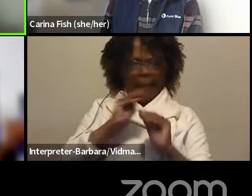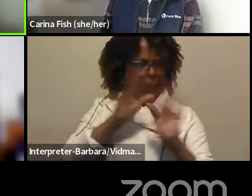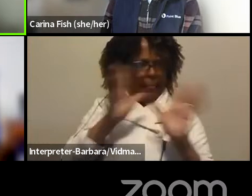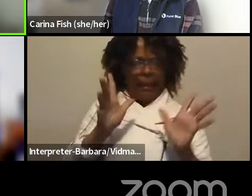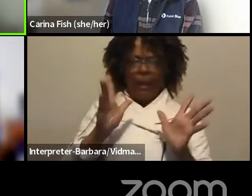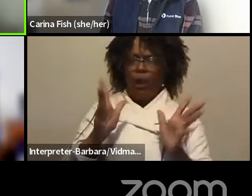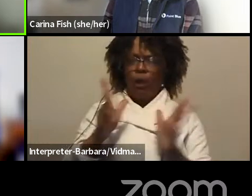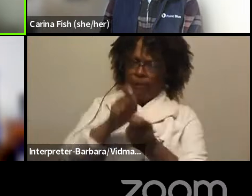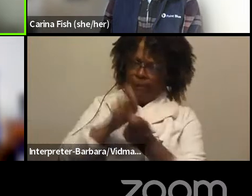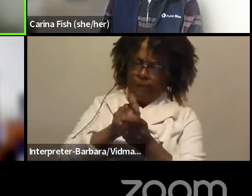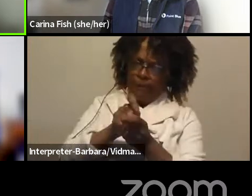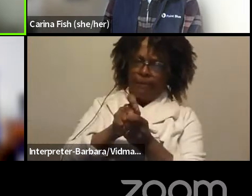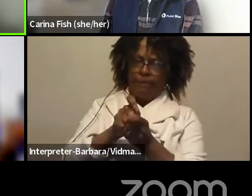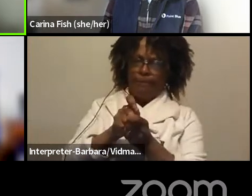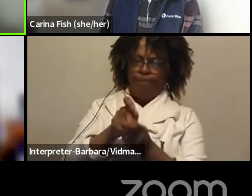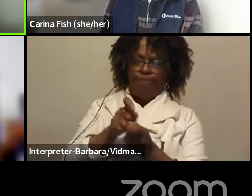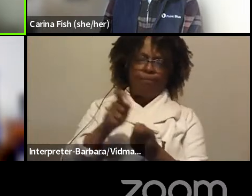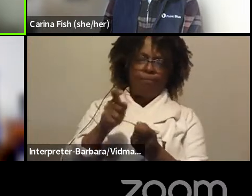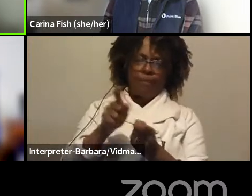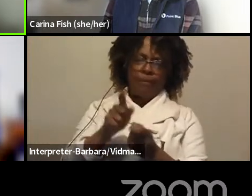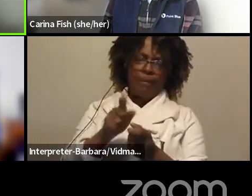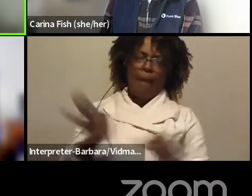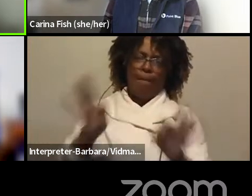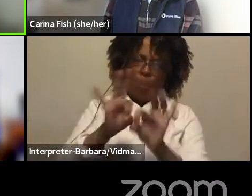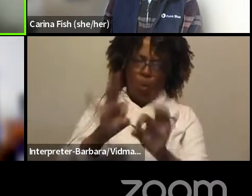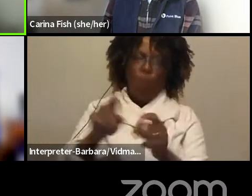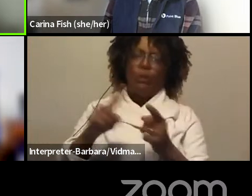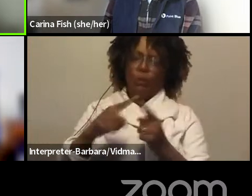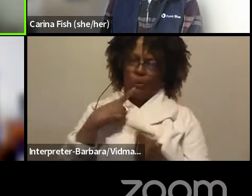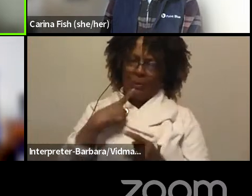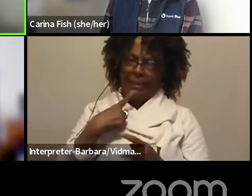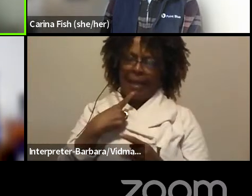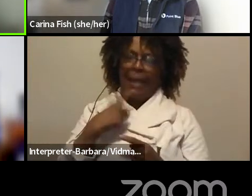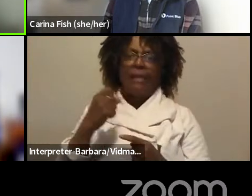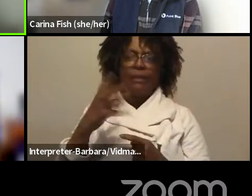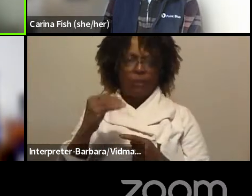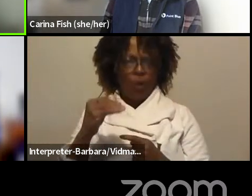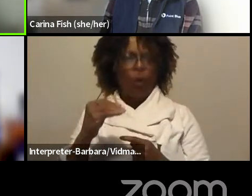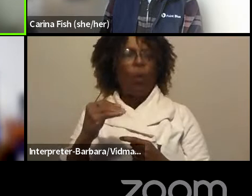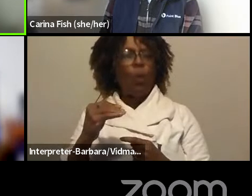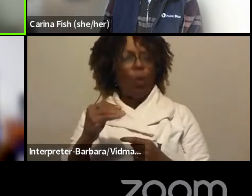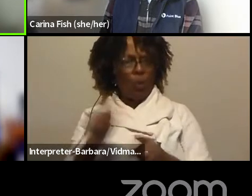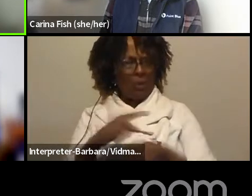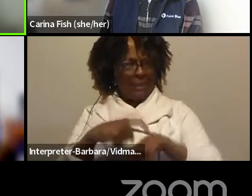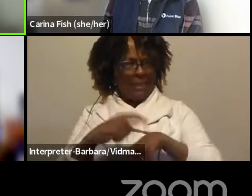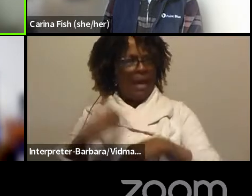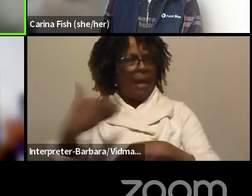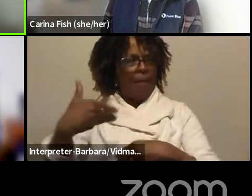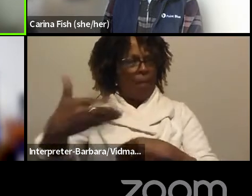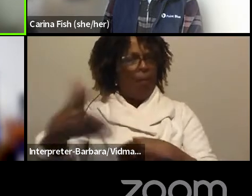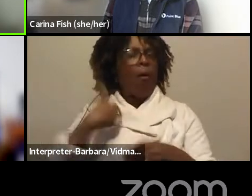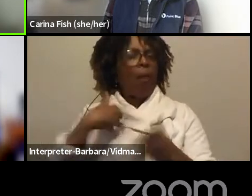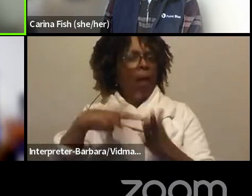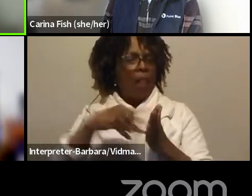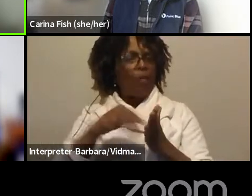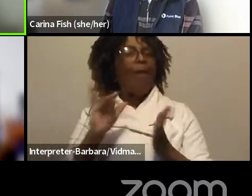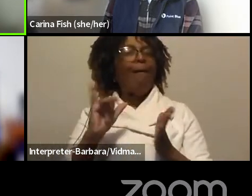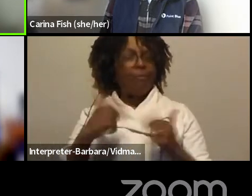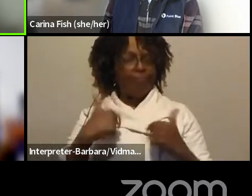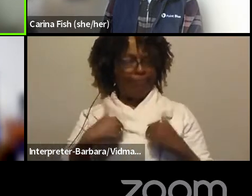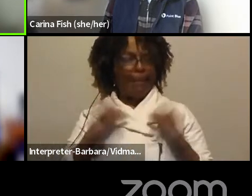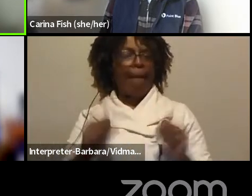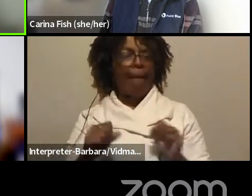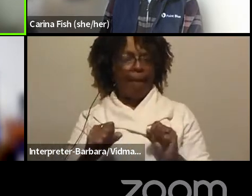so from that, I had to learn how to say no, and then also how to put my foot down and